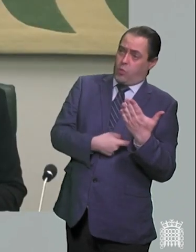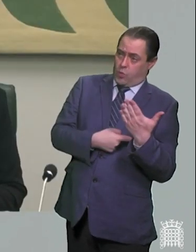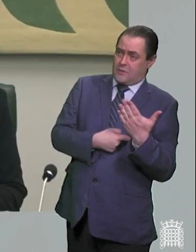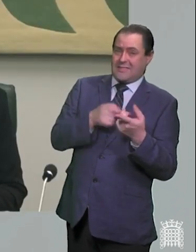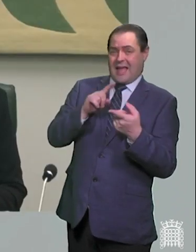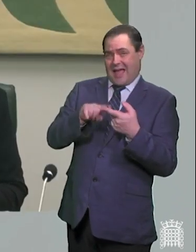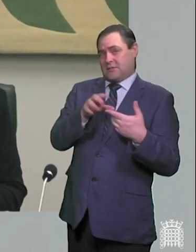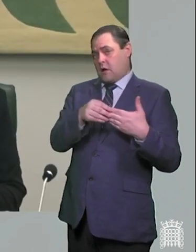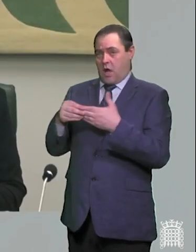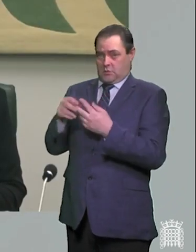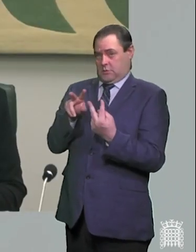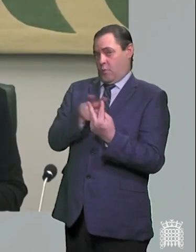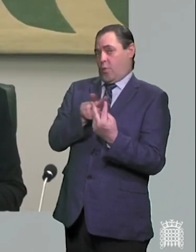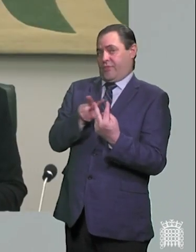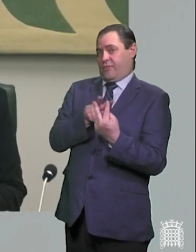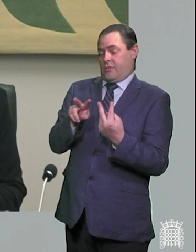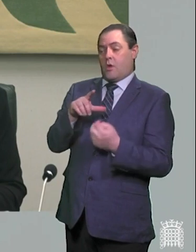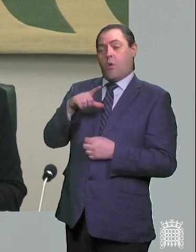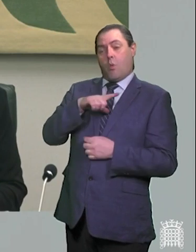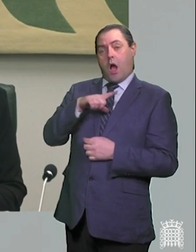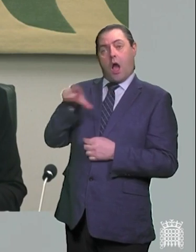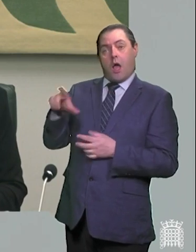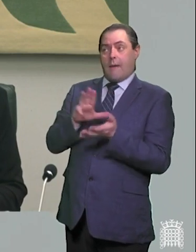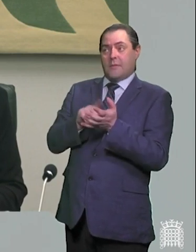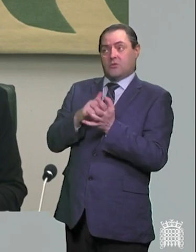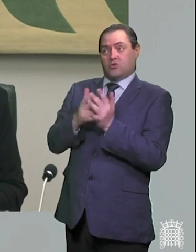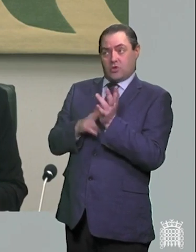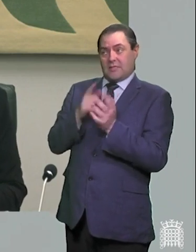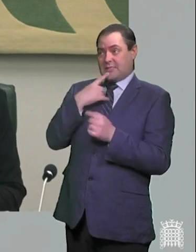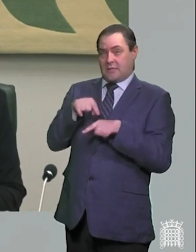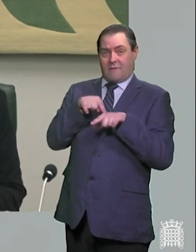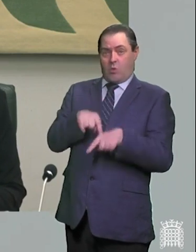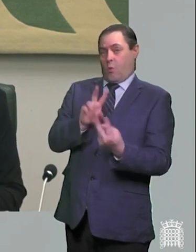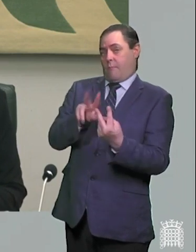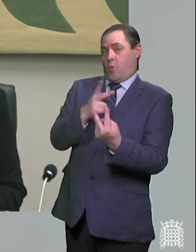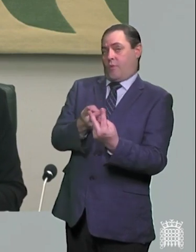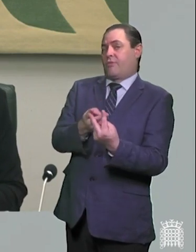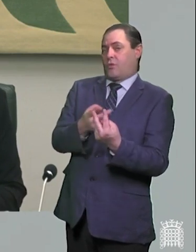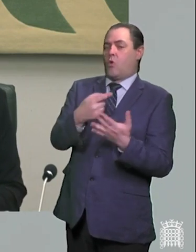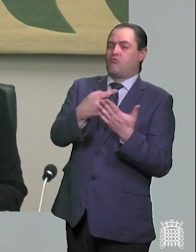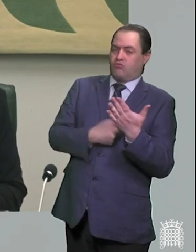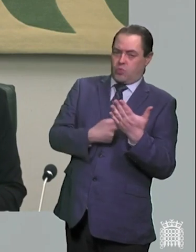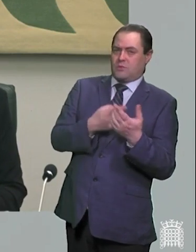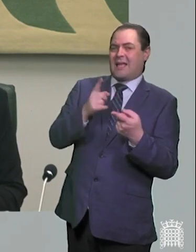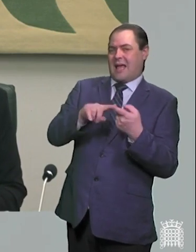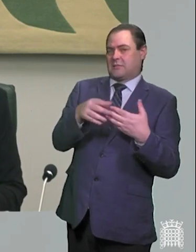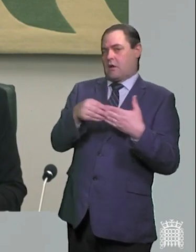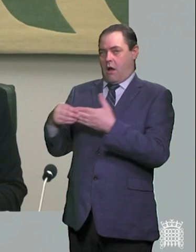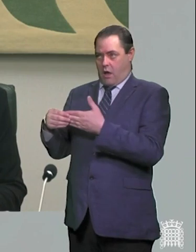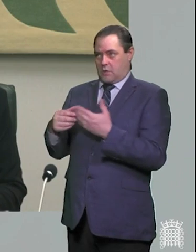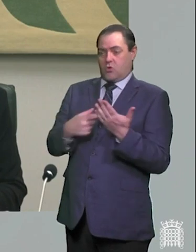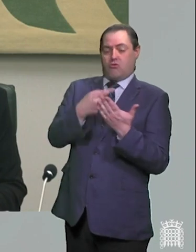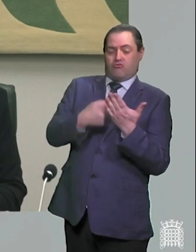and guidance, since Mr Johnson told the House Number 10 complied with both. When we refer to rules, we